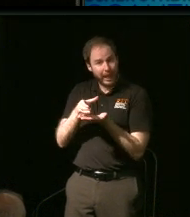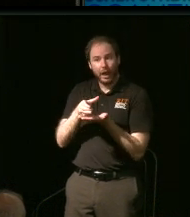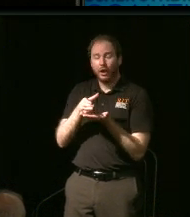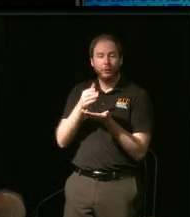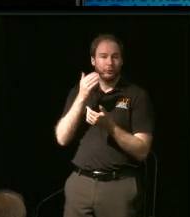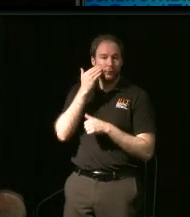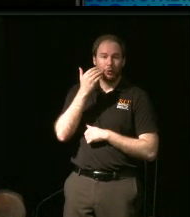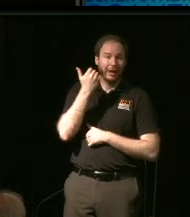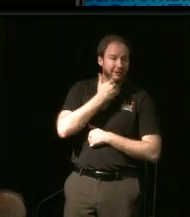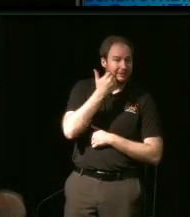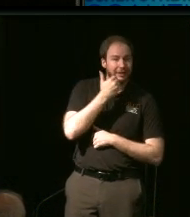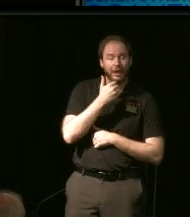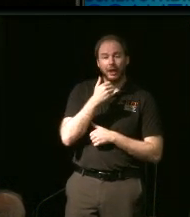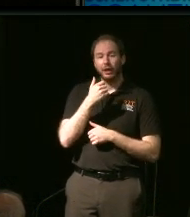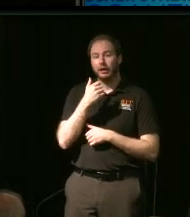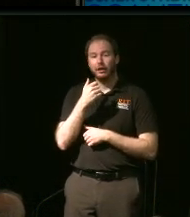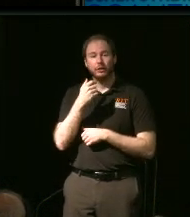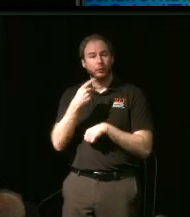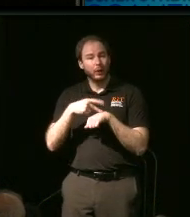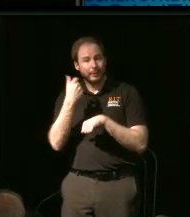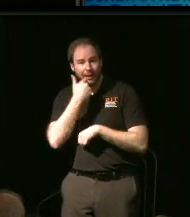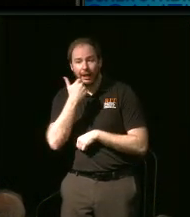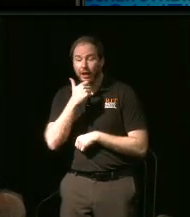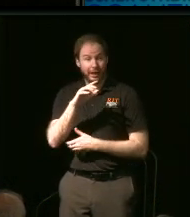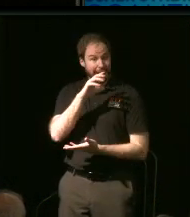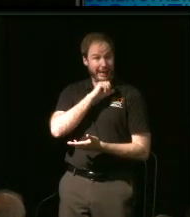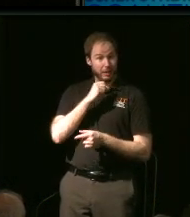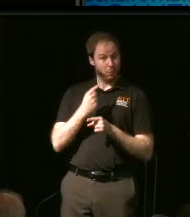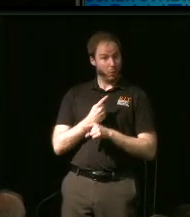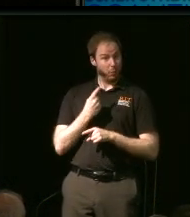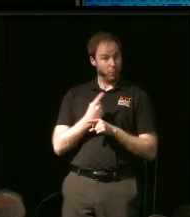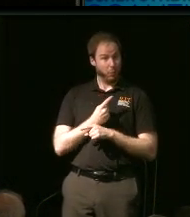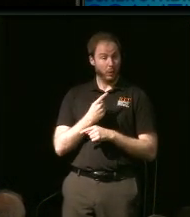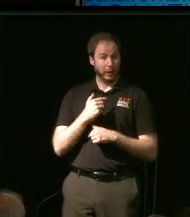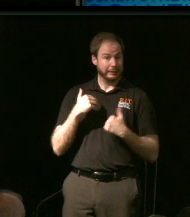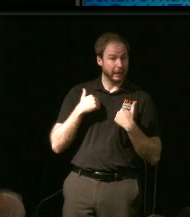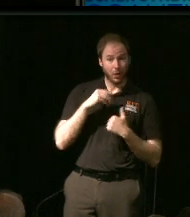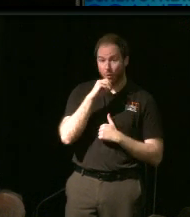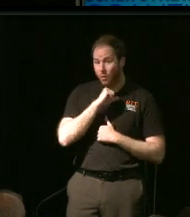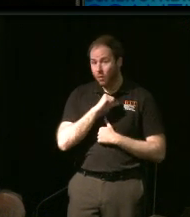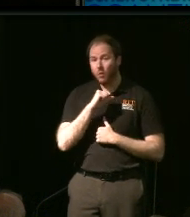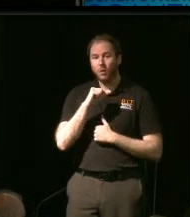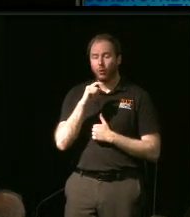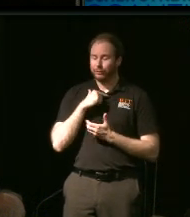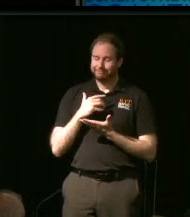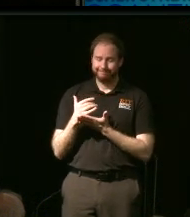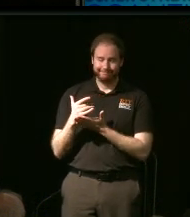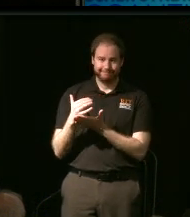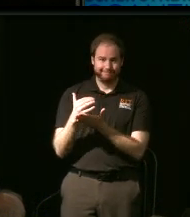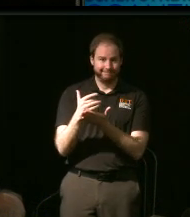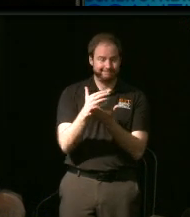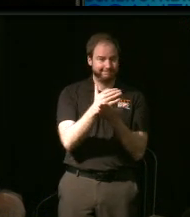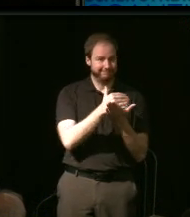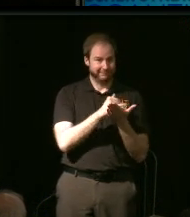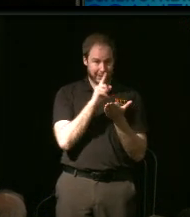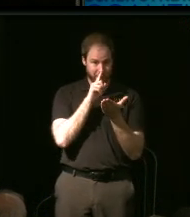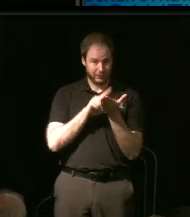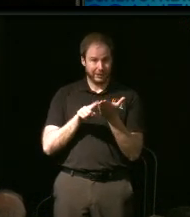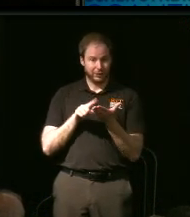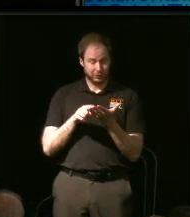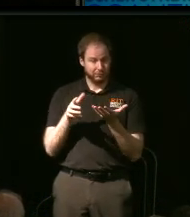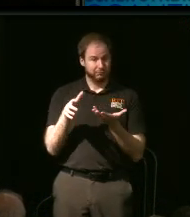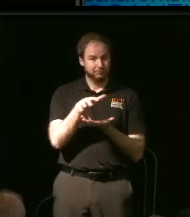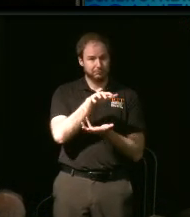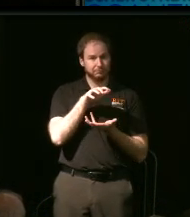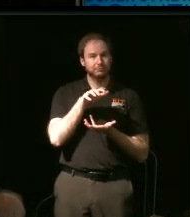do we give it, what age do we give it at. We gather all of this information and apply with